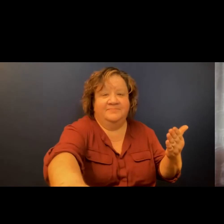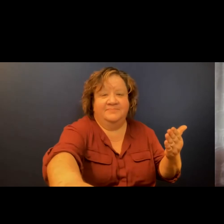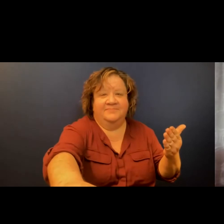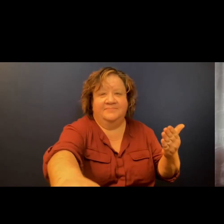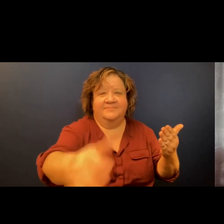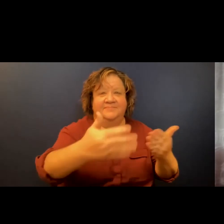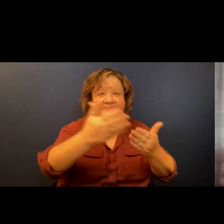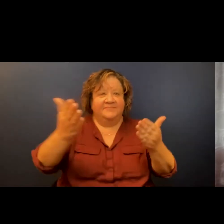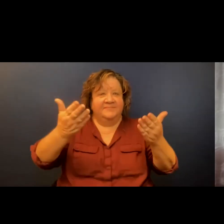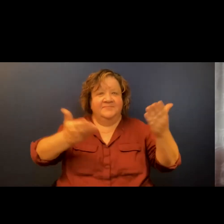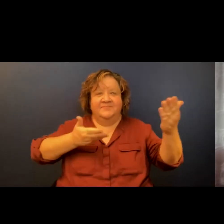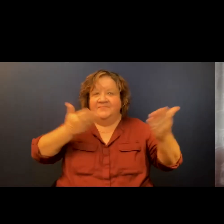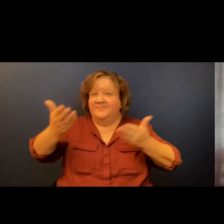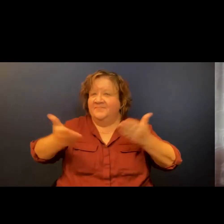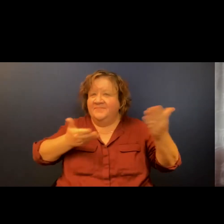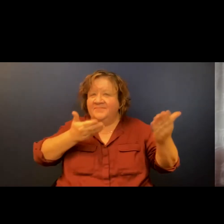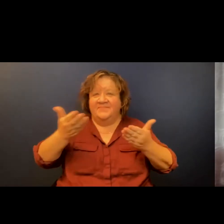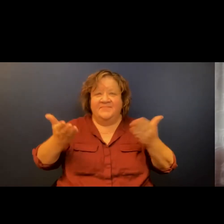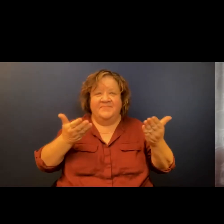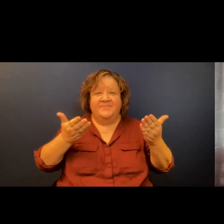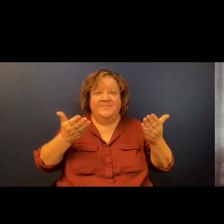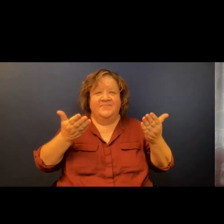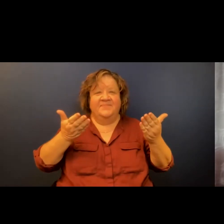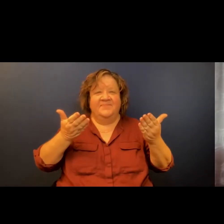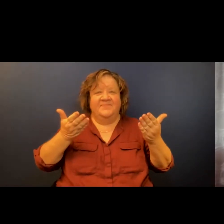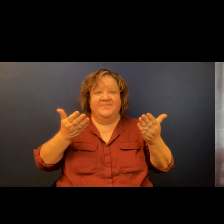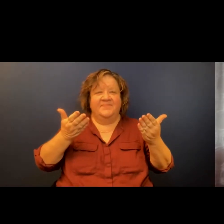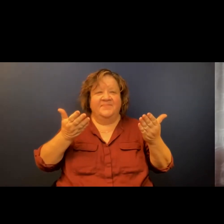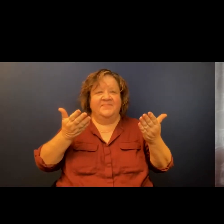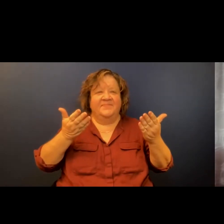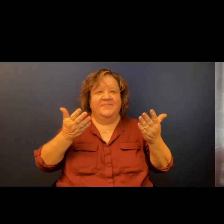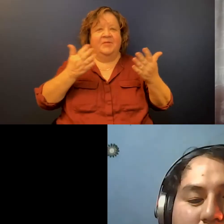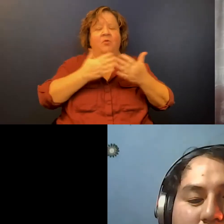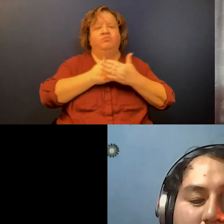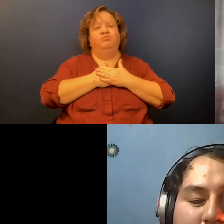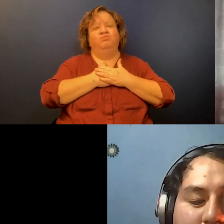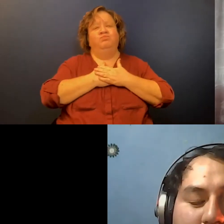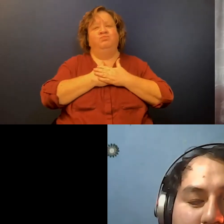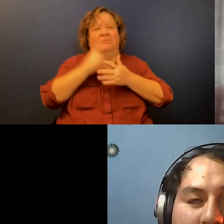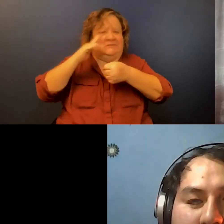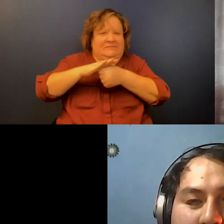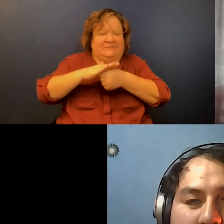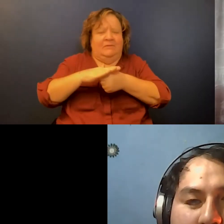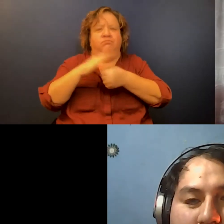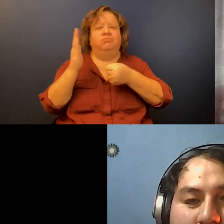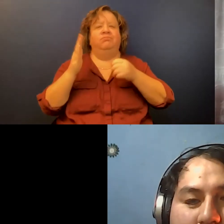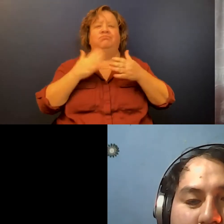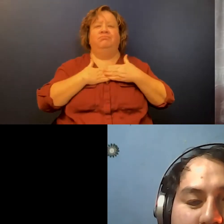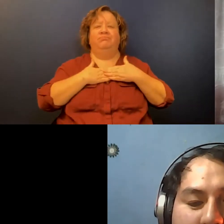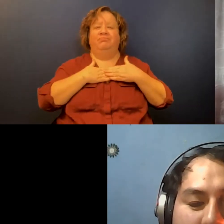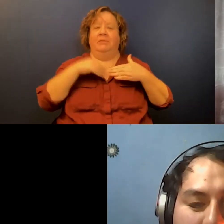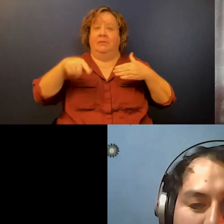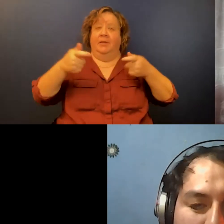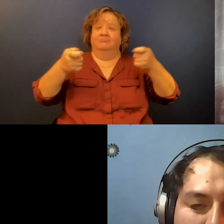summit. This is the Global Youth Summit organized by the International Disability Alliance a través